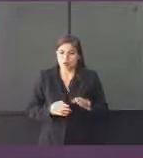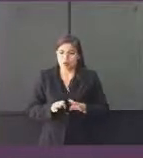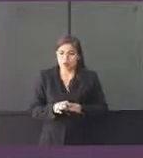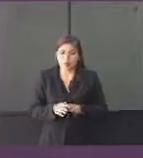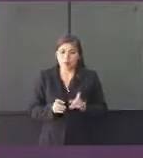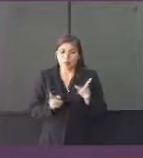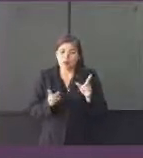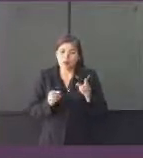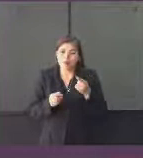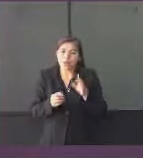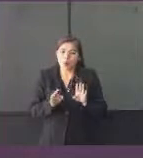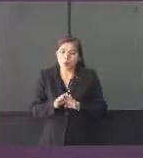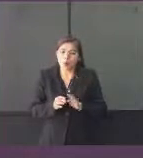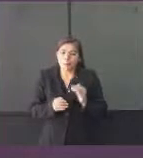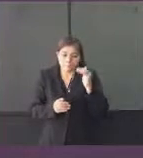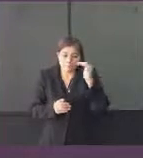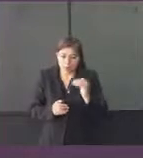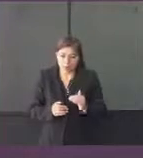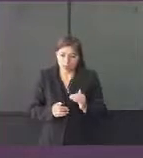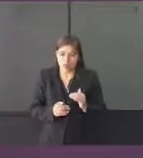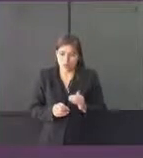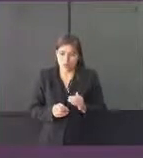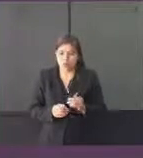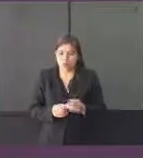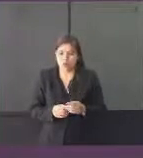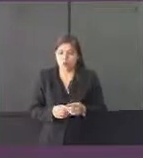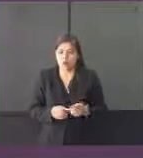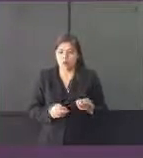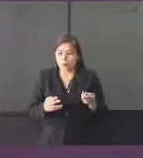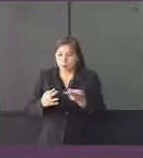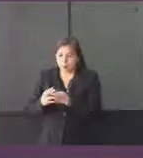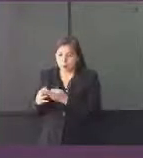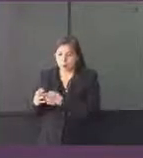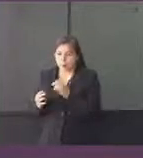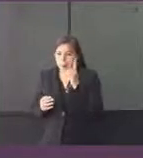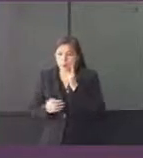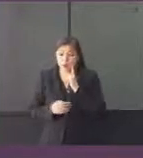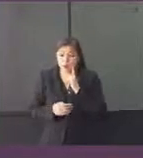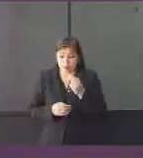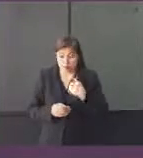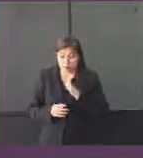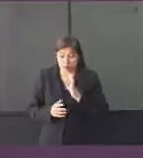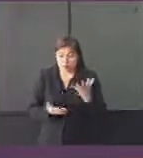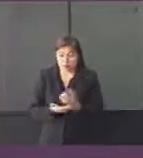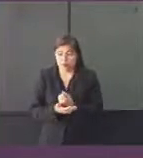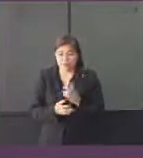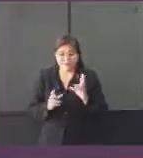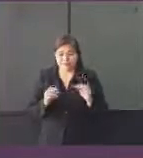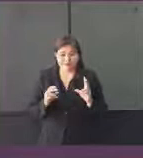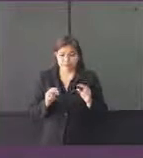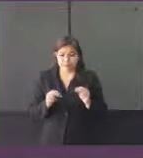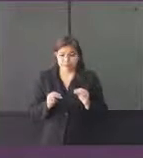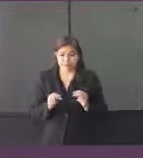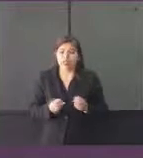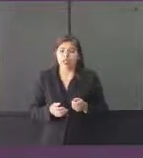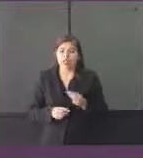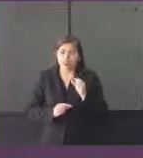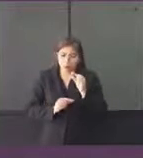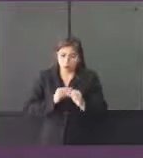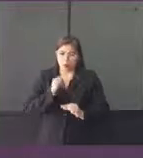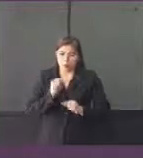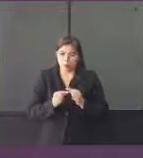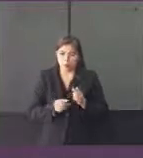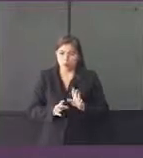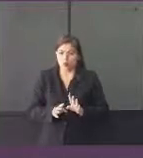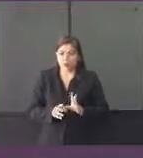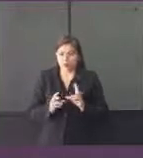are allowing us to decrease the incidence of femicide. Of course, we are not singing our praises